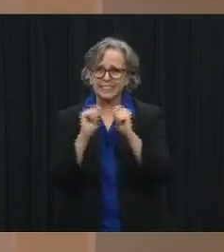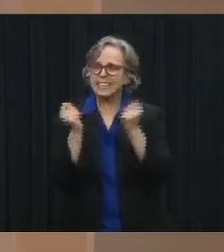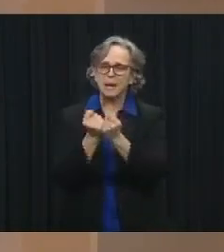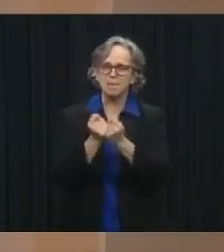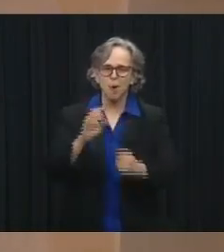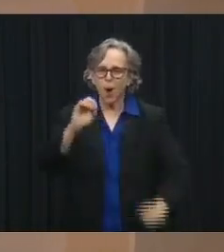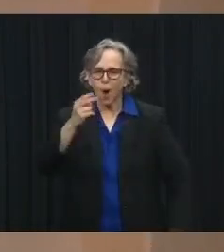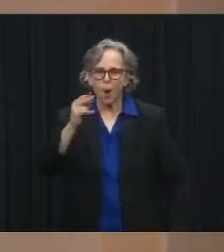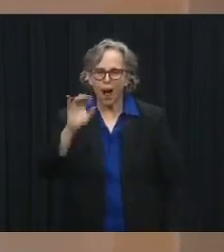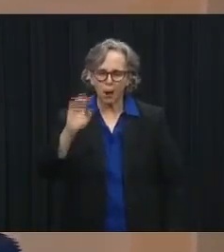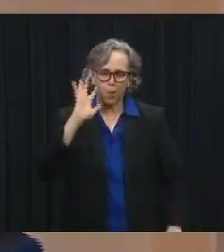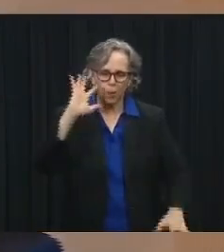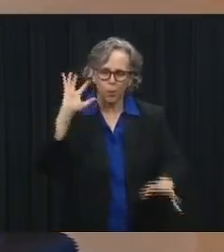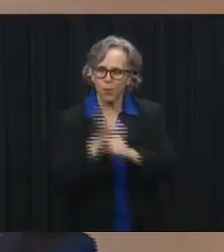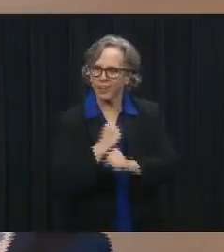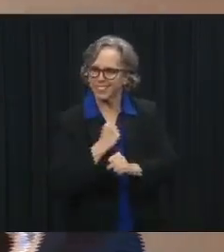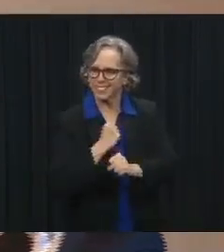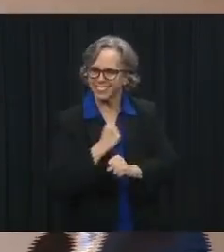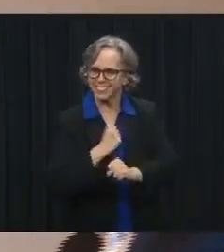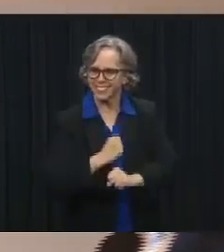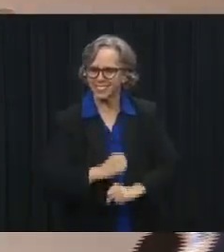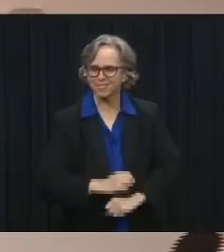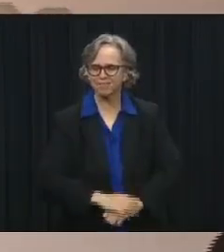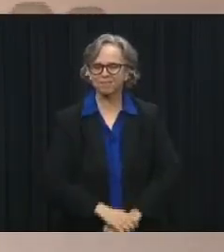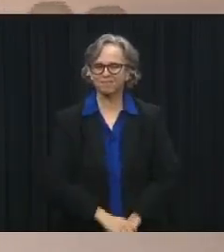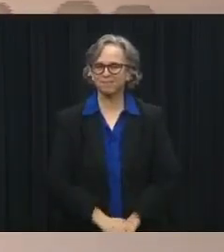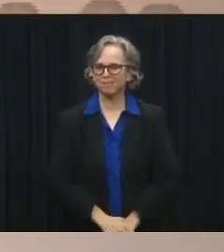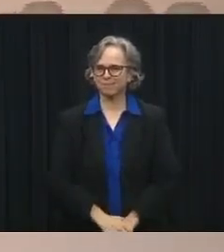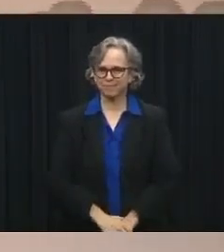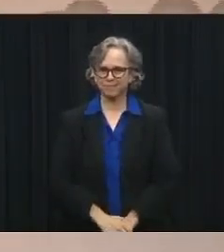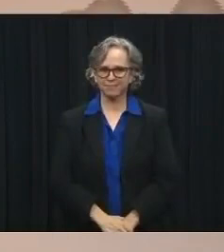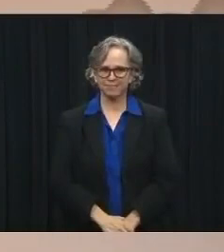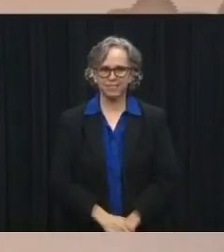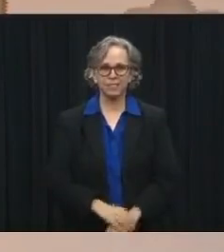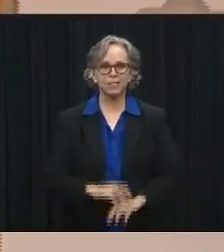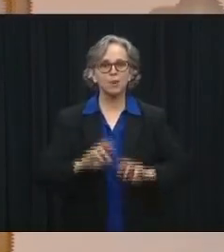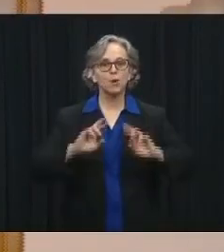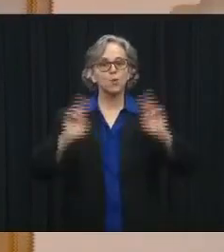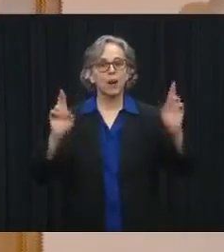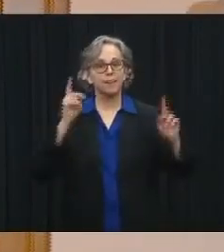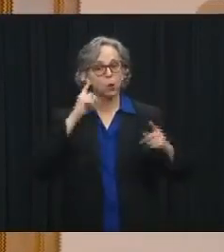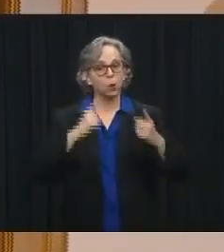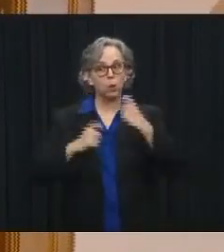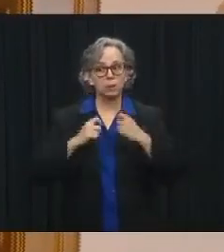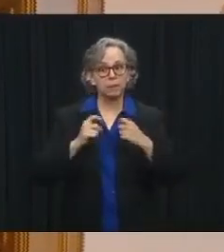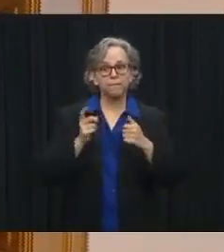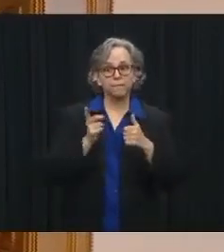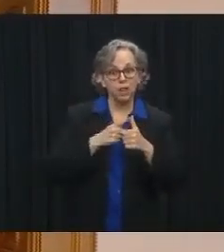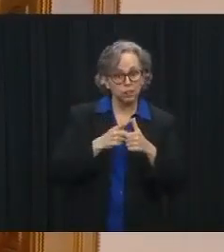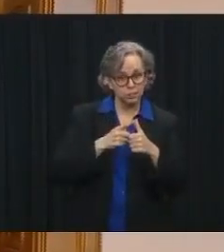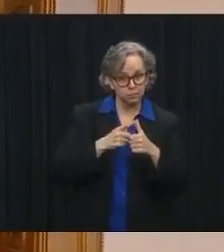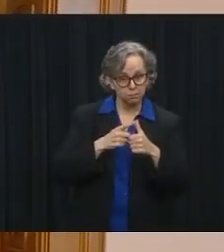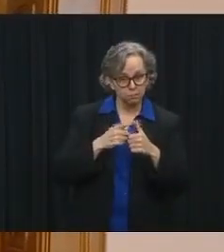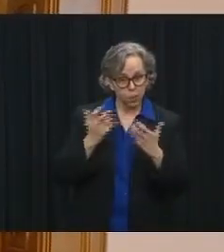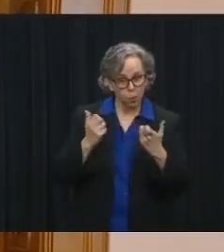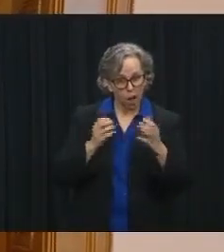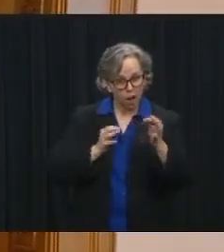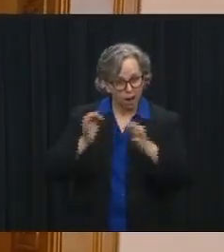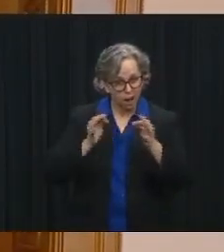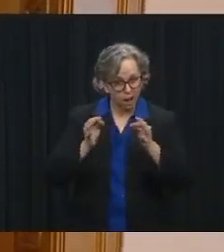Governor? Thank you. We're ready now for questions. Before we do that, I'll just describe for our viewers at